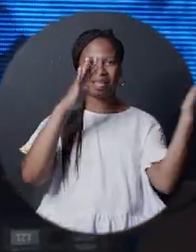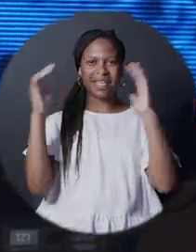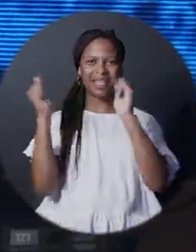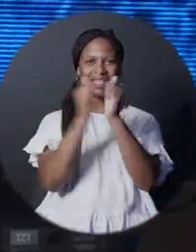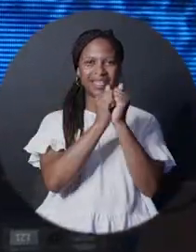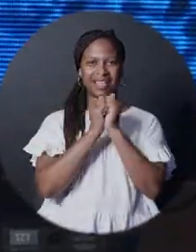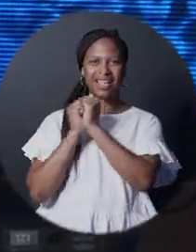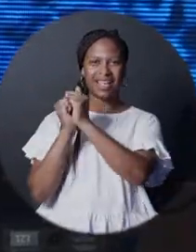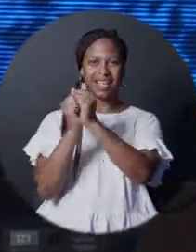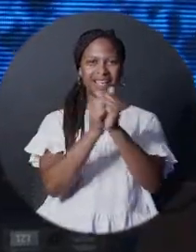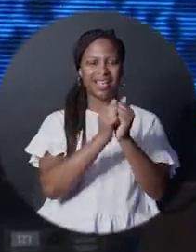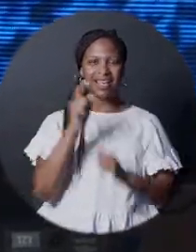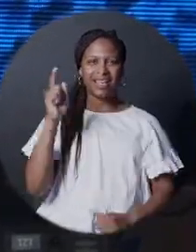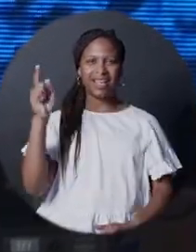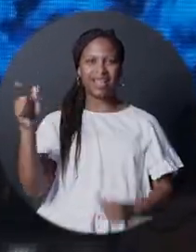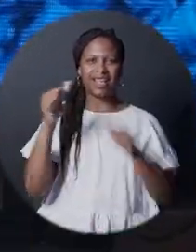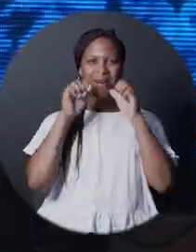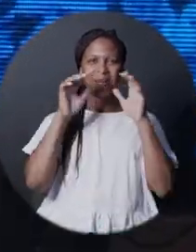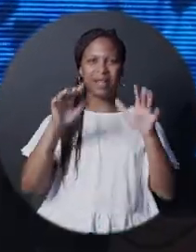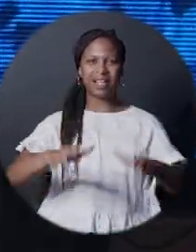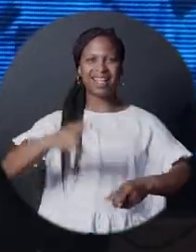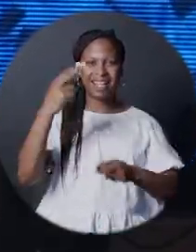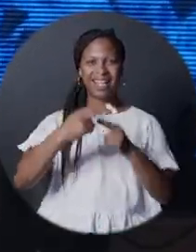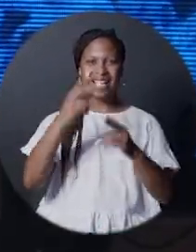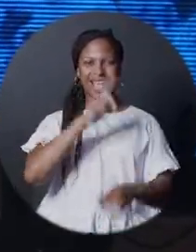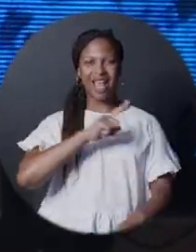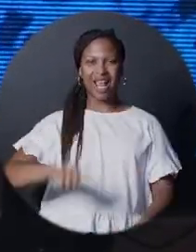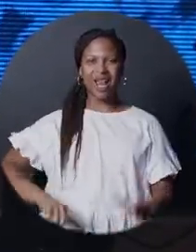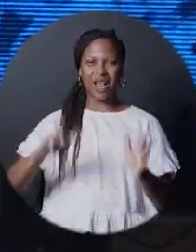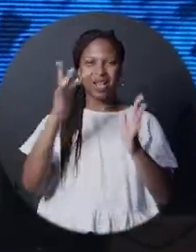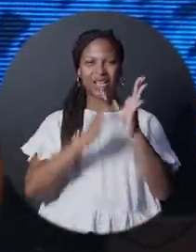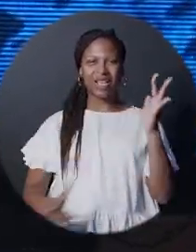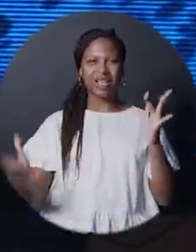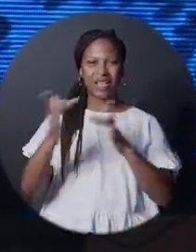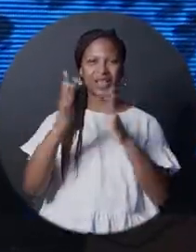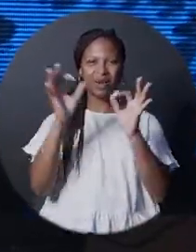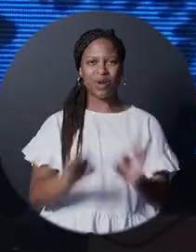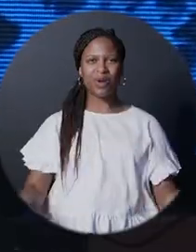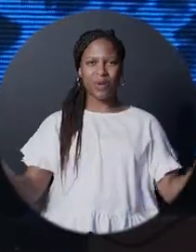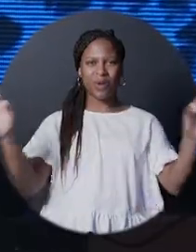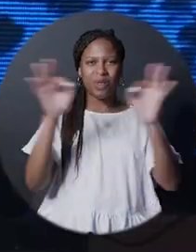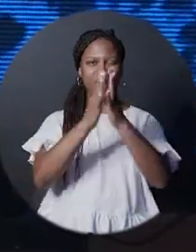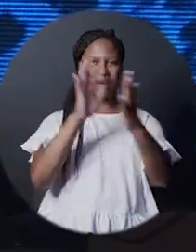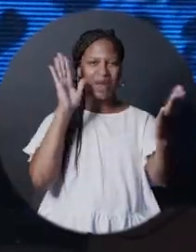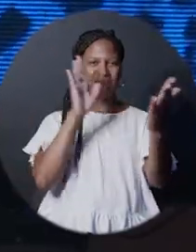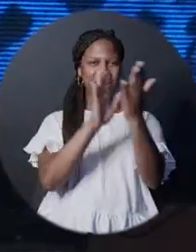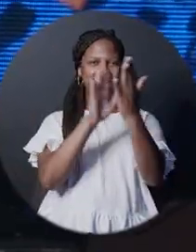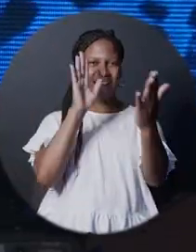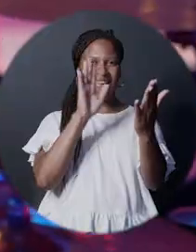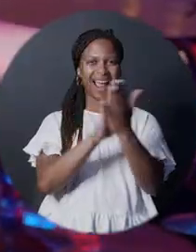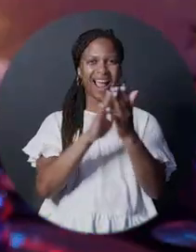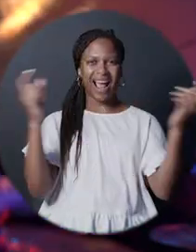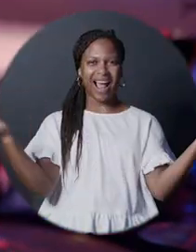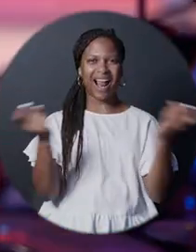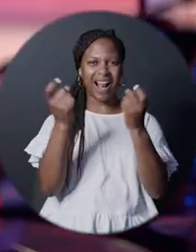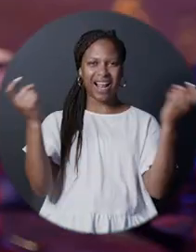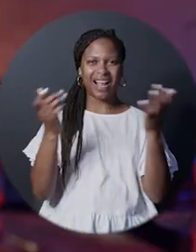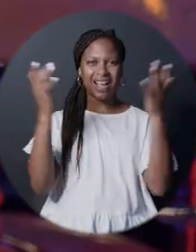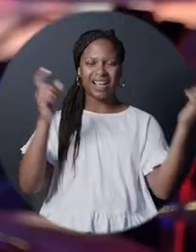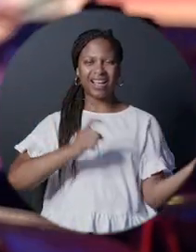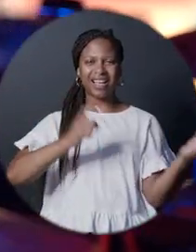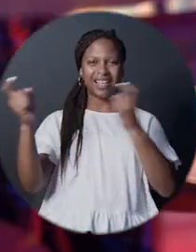where you are and bless the name of the Lord Jesus, for he's worthy of praise. Hallelujah. We come to give him